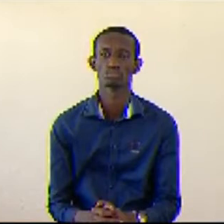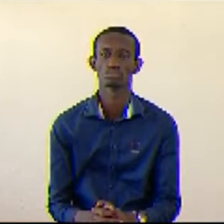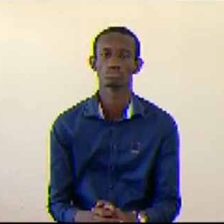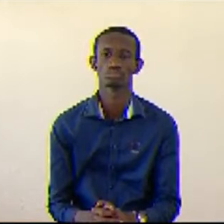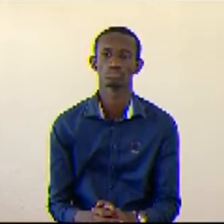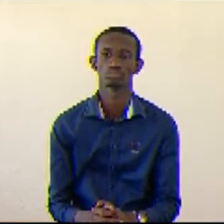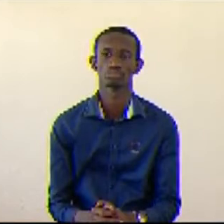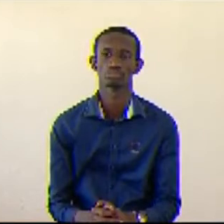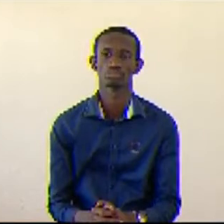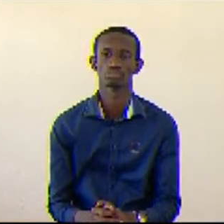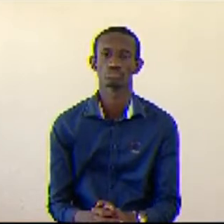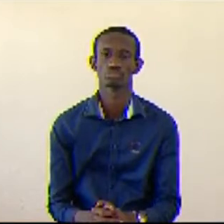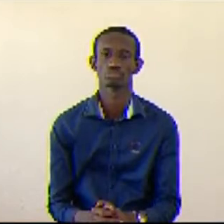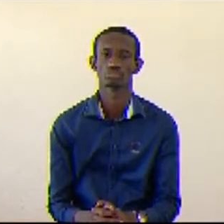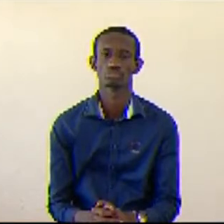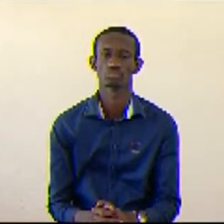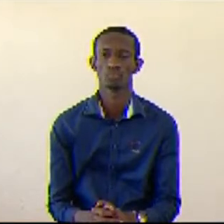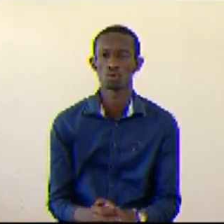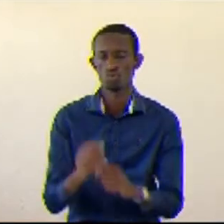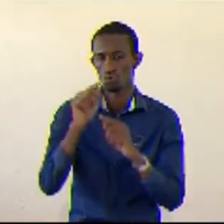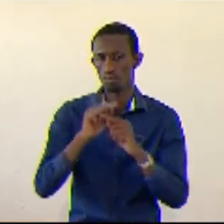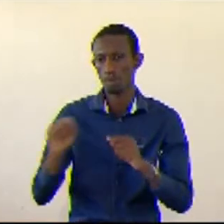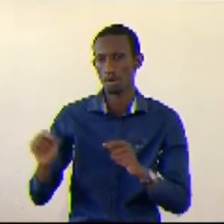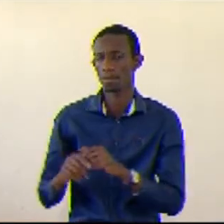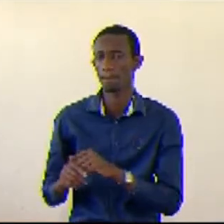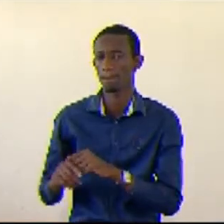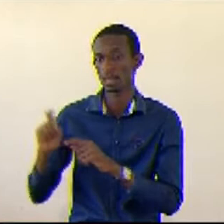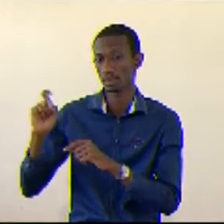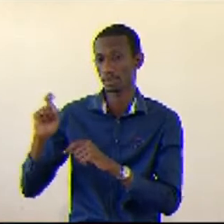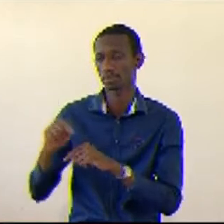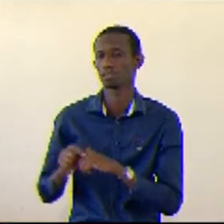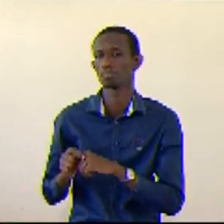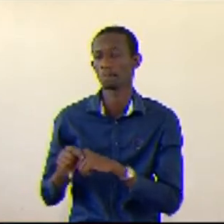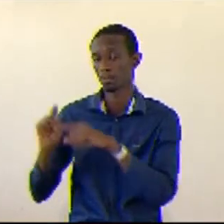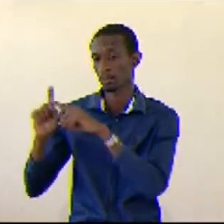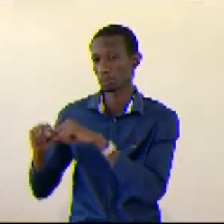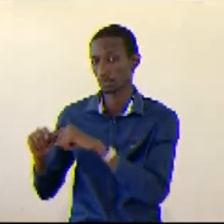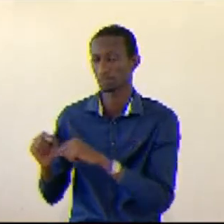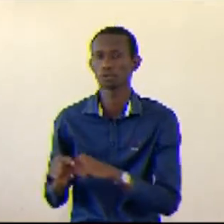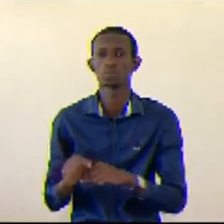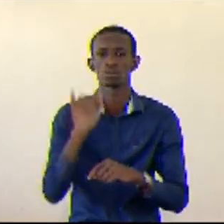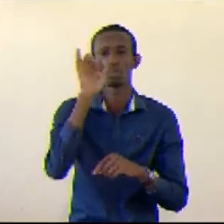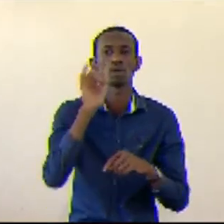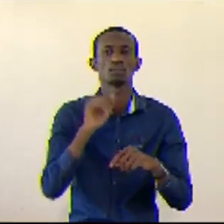X is independent variable, dependent variable. Let me have this function.